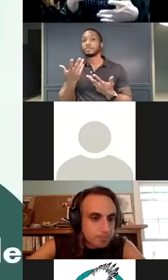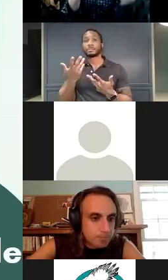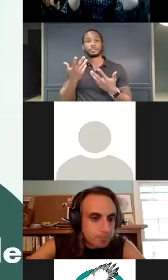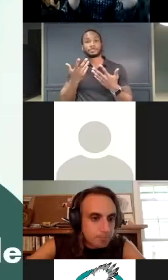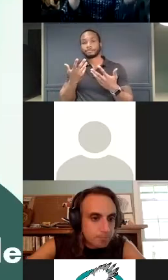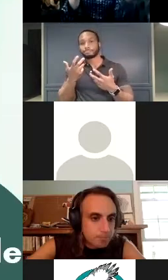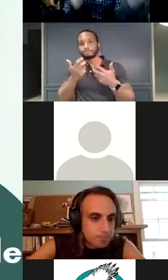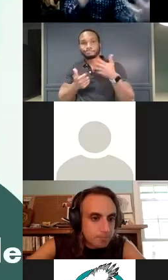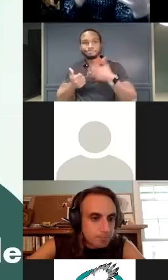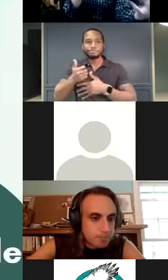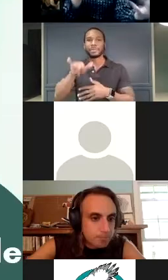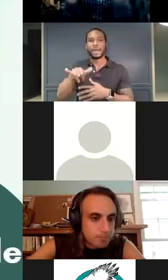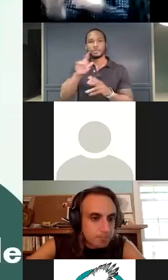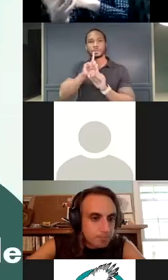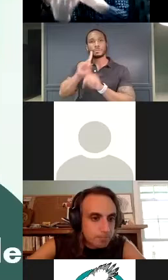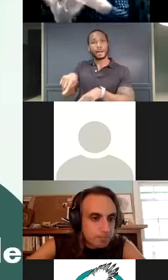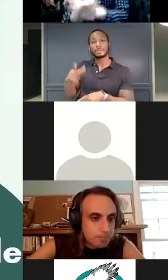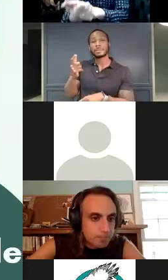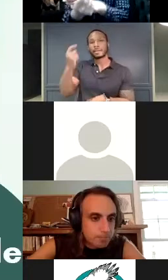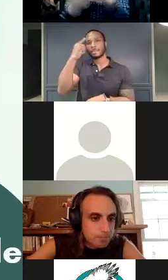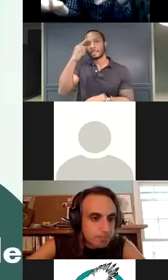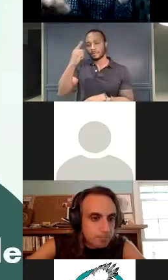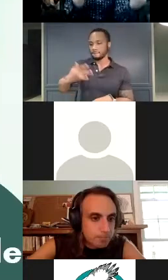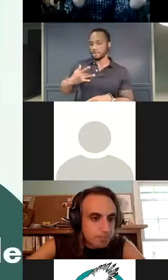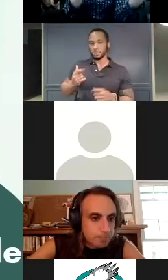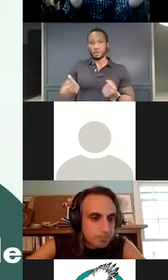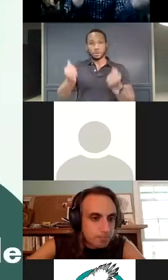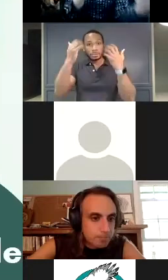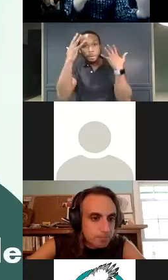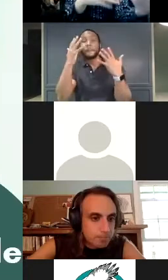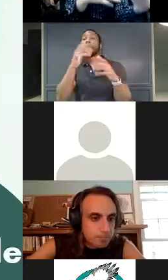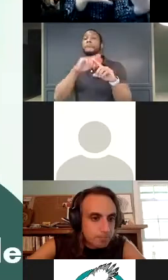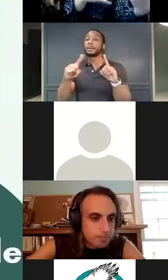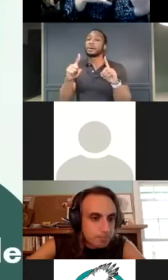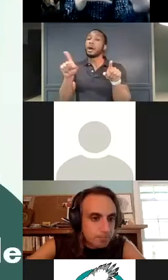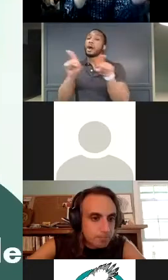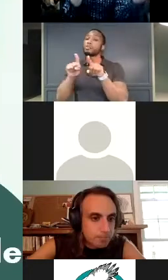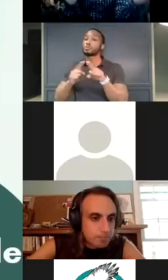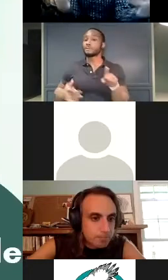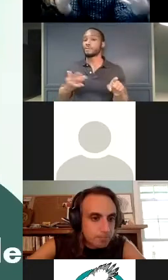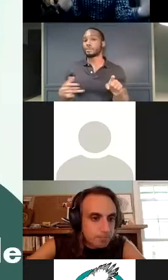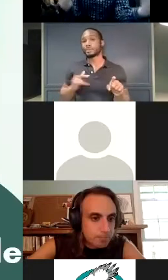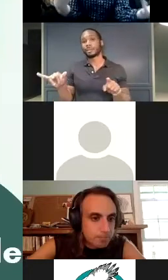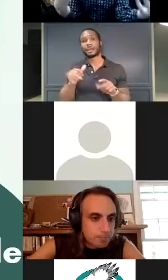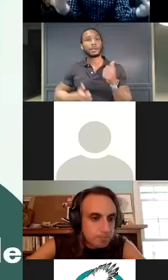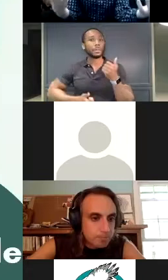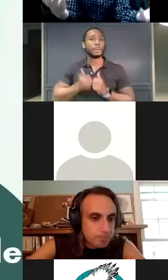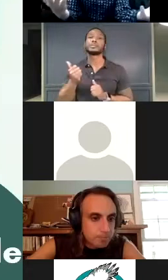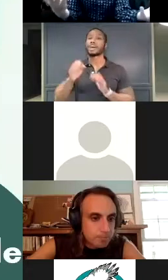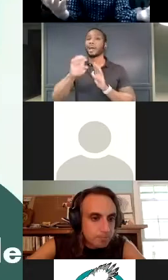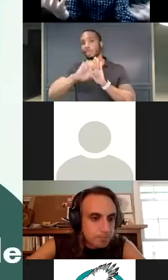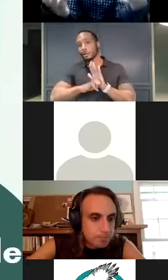response, because I think part of it is that it feels overwhelming and hard, and part of it is that it feels like it's just the most ethical and responsible thing